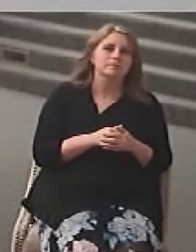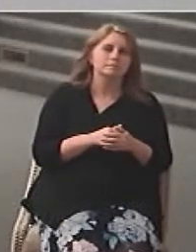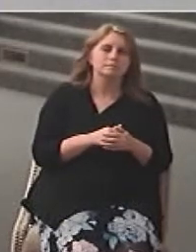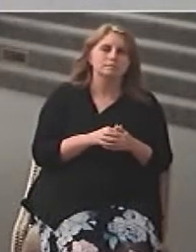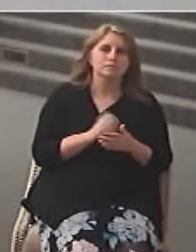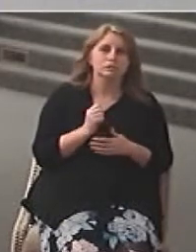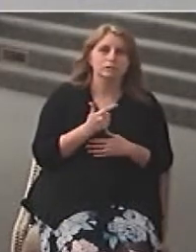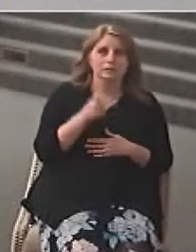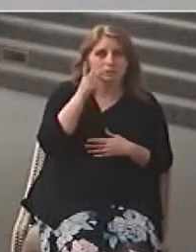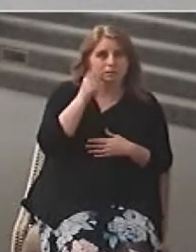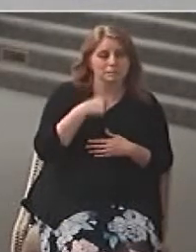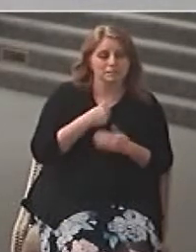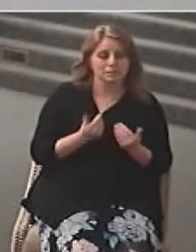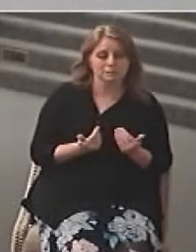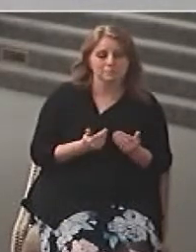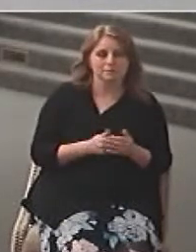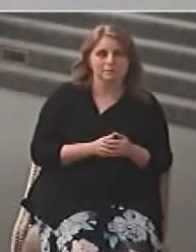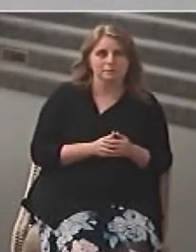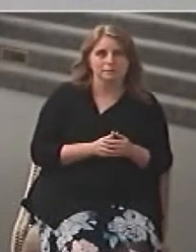now?